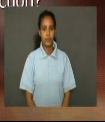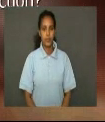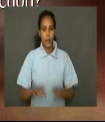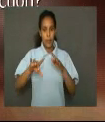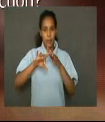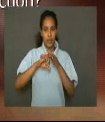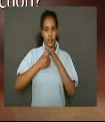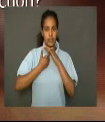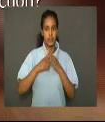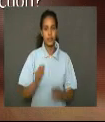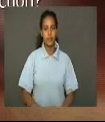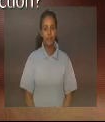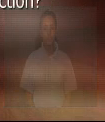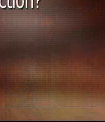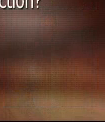Begin.